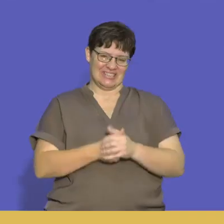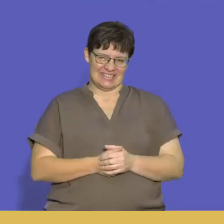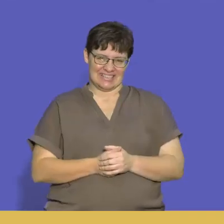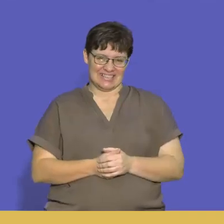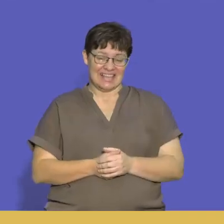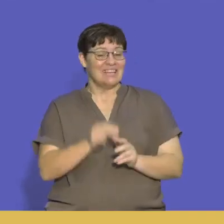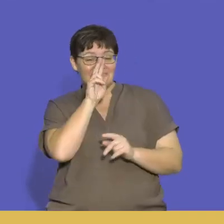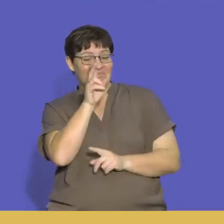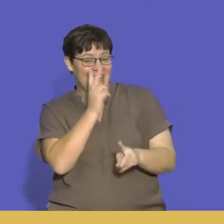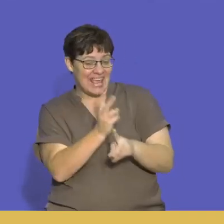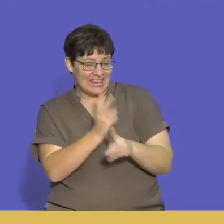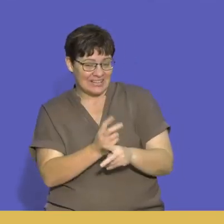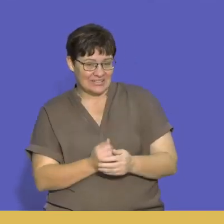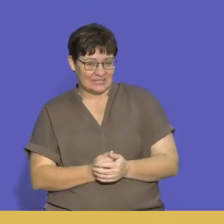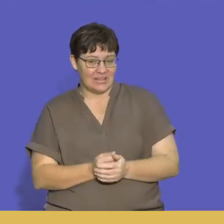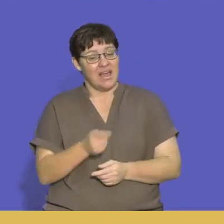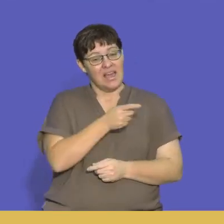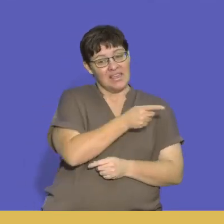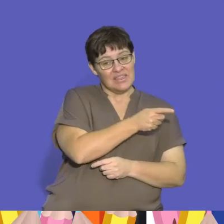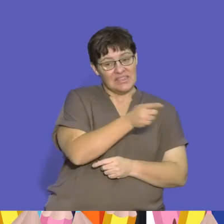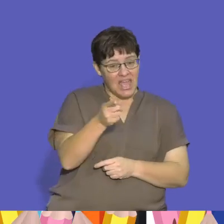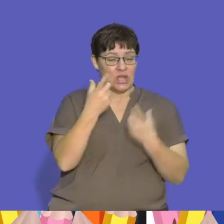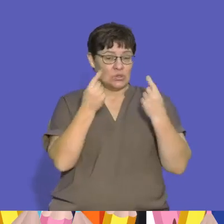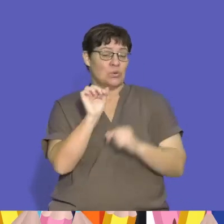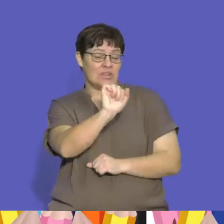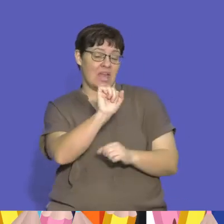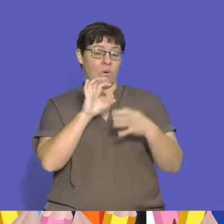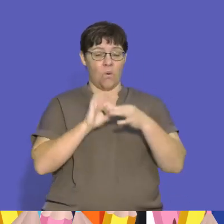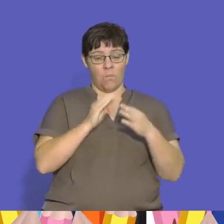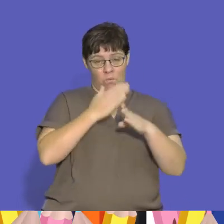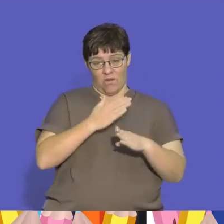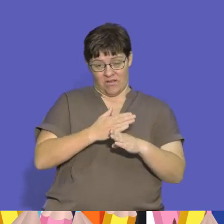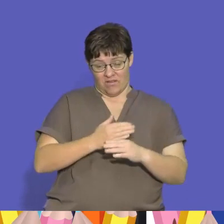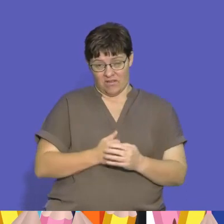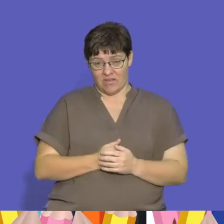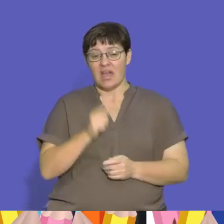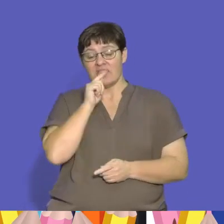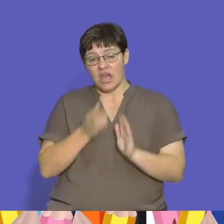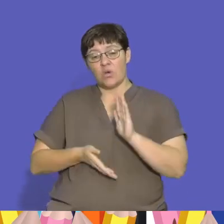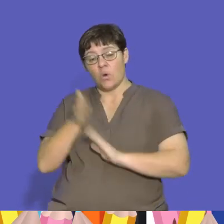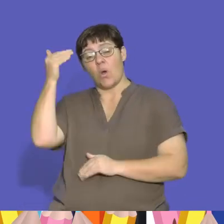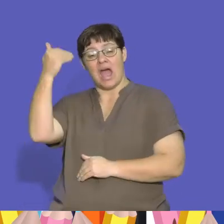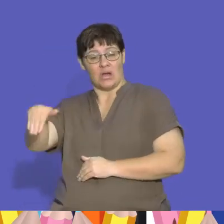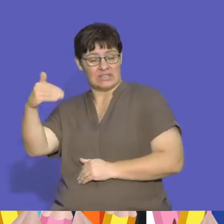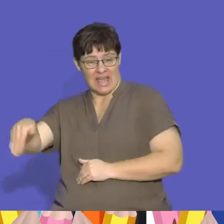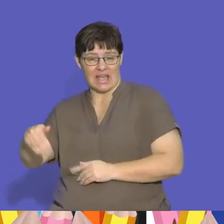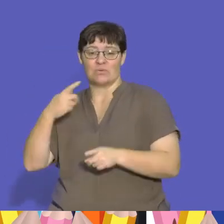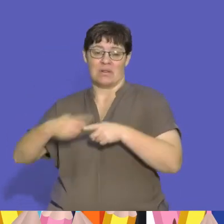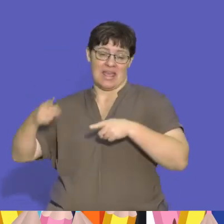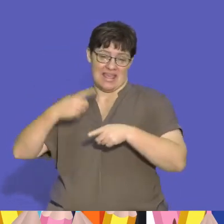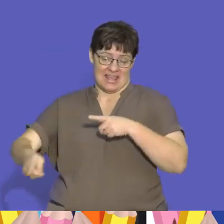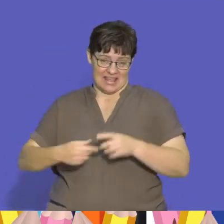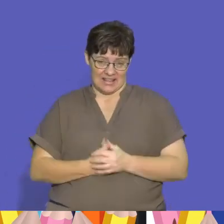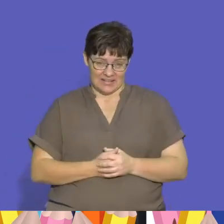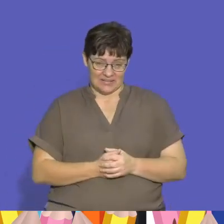Good. Listen again. They do their homework. They go outside to